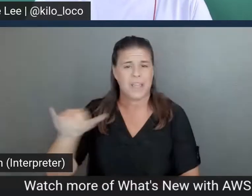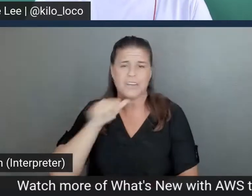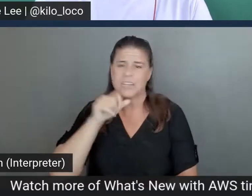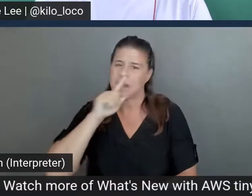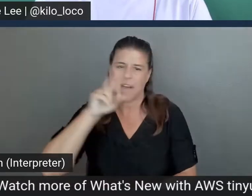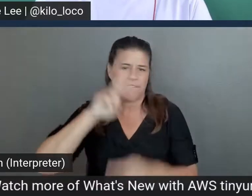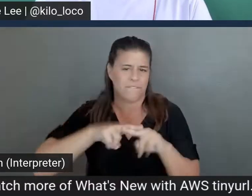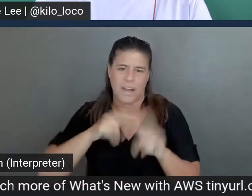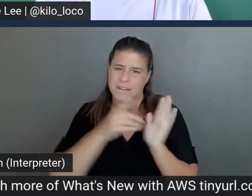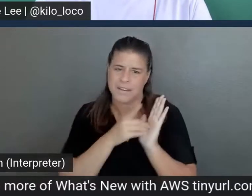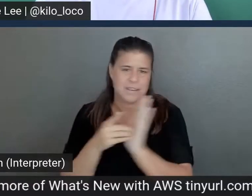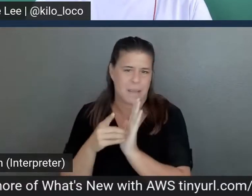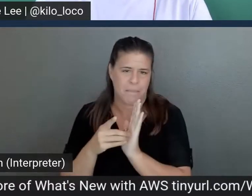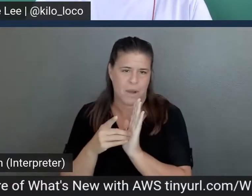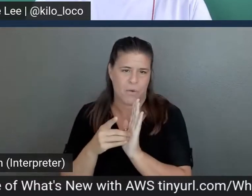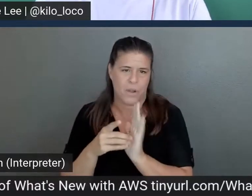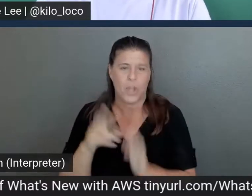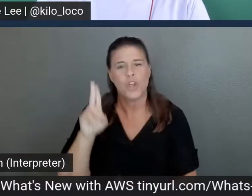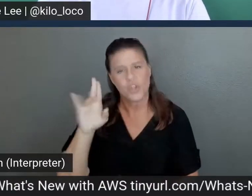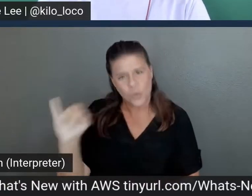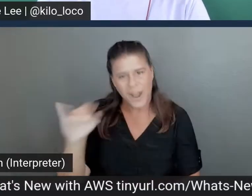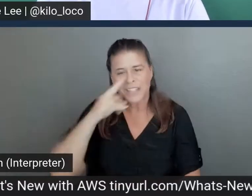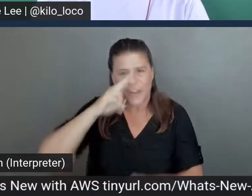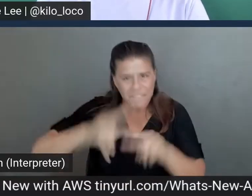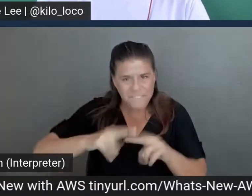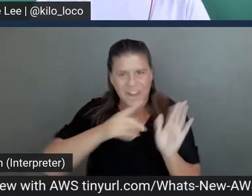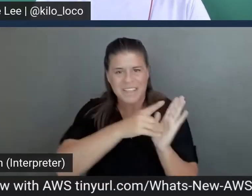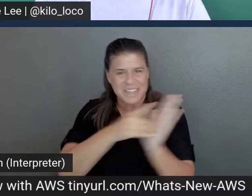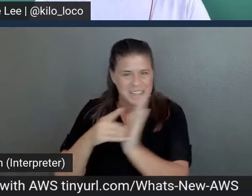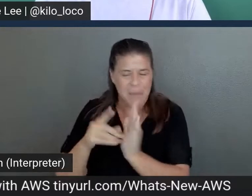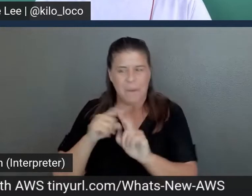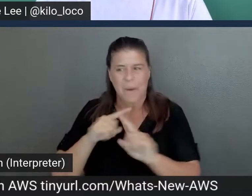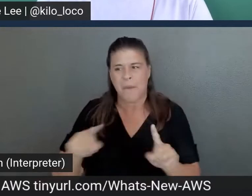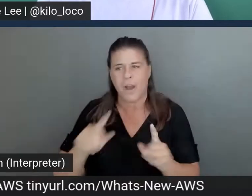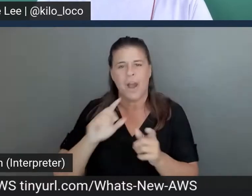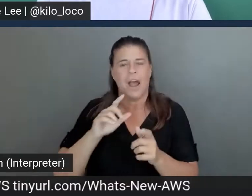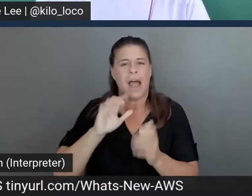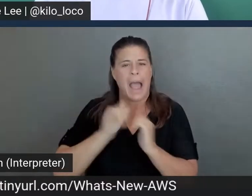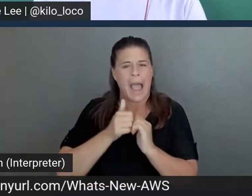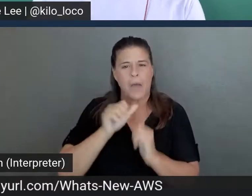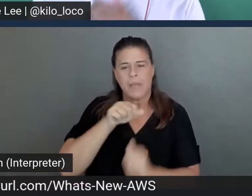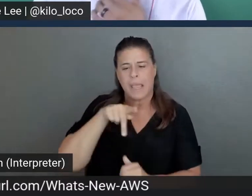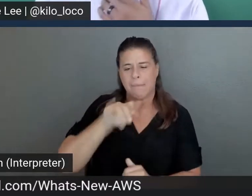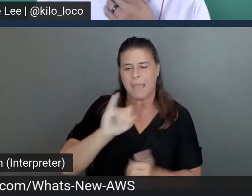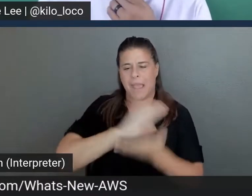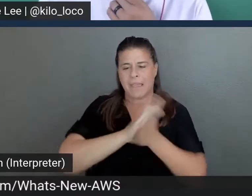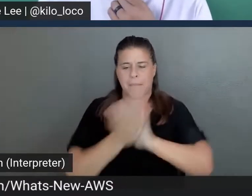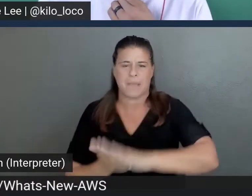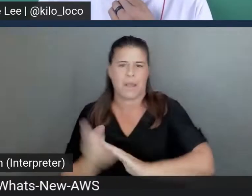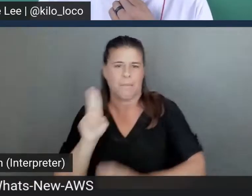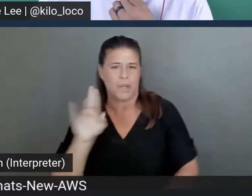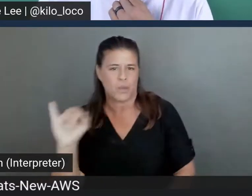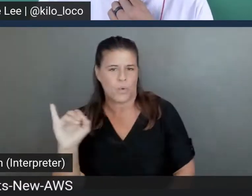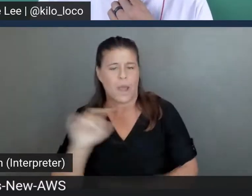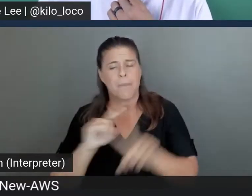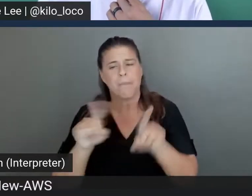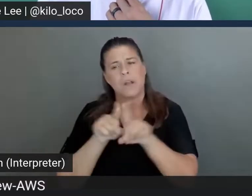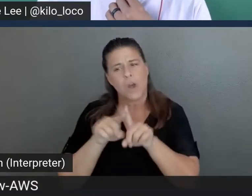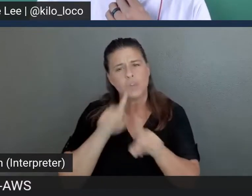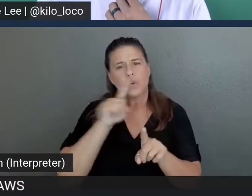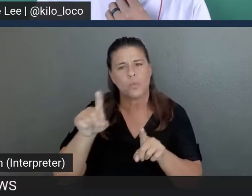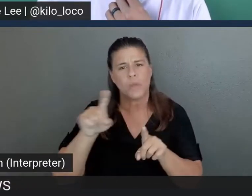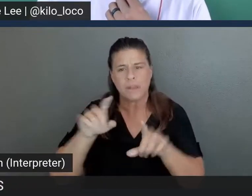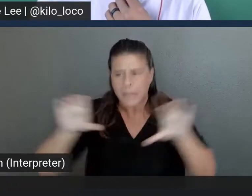demo. UIs are fun to demo, and that's what we'll talk about, is how to turn the API into a UI, but also make it